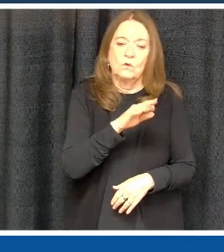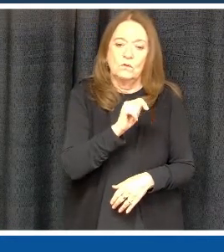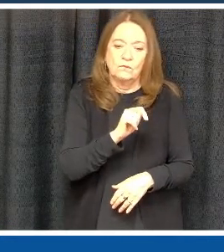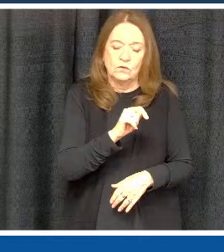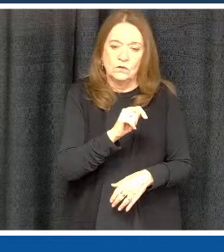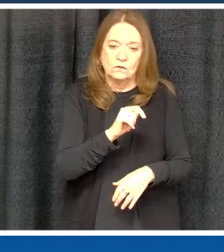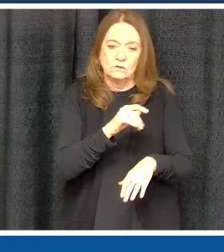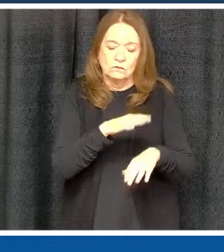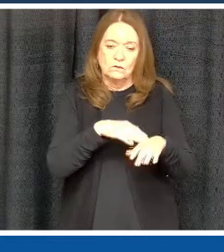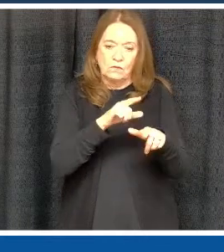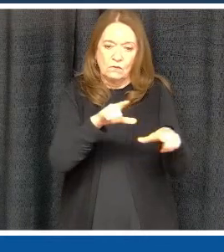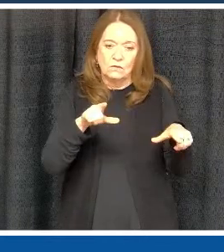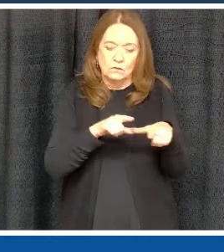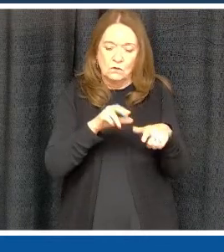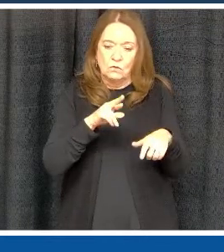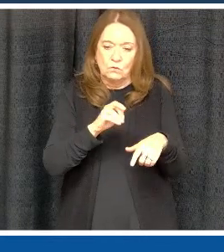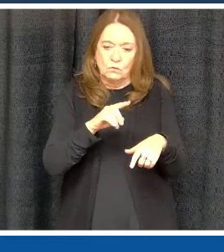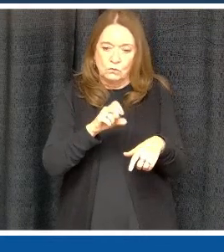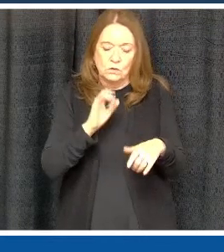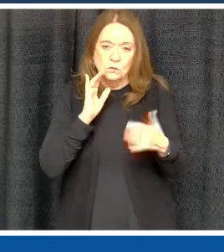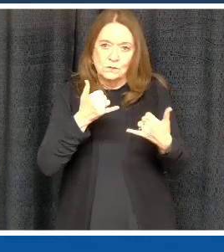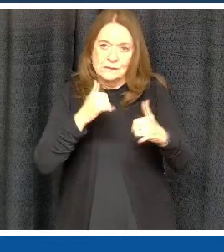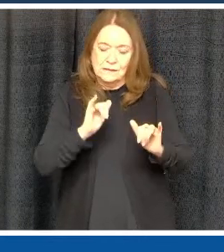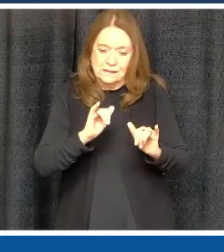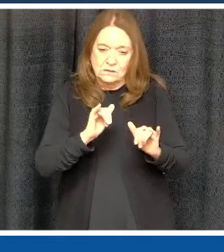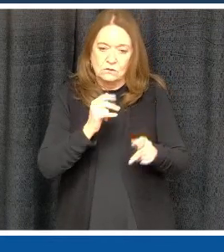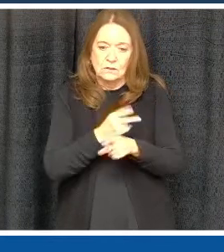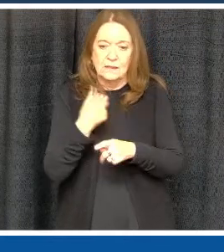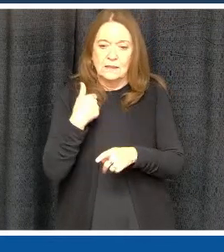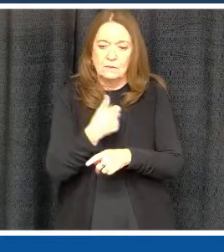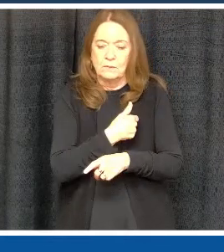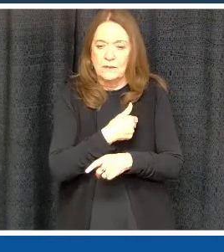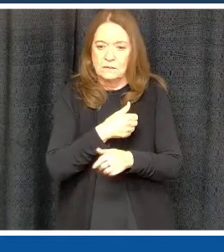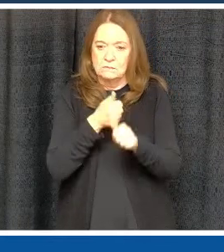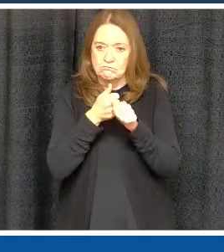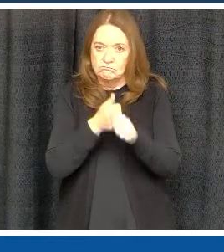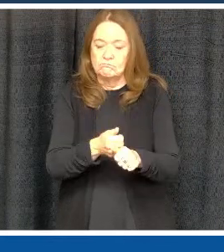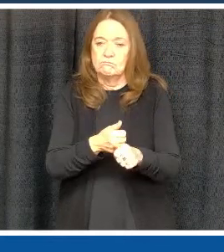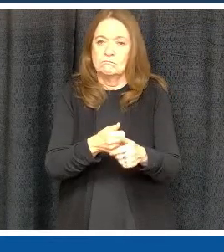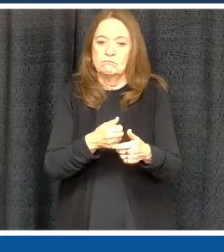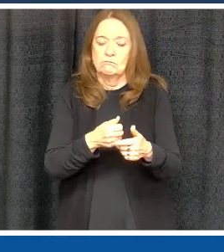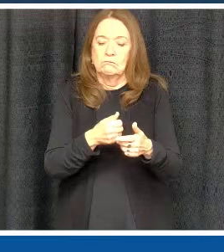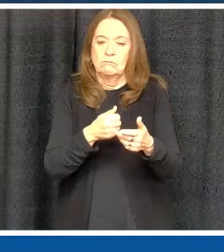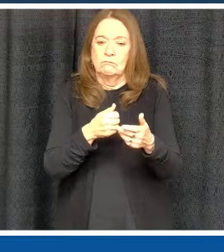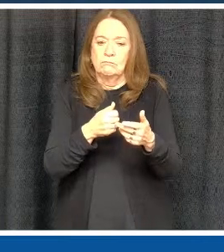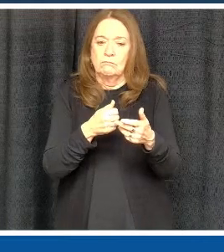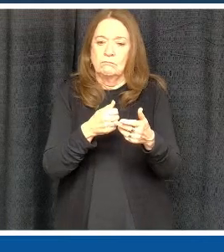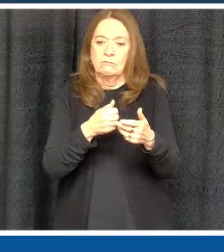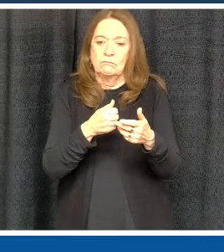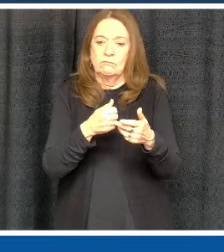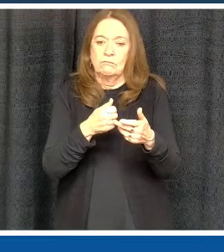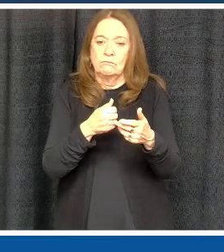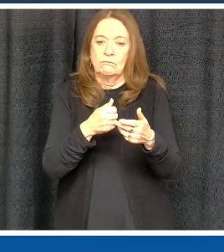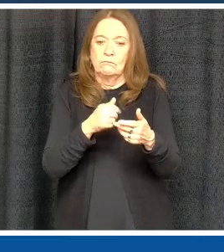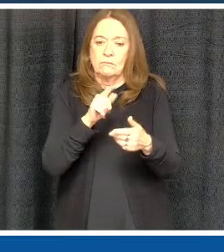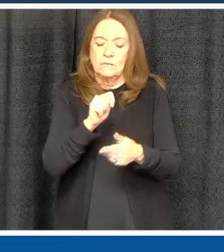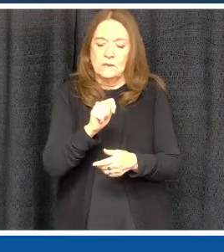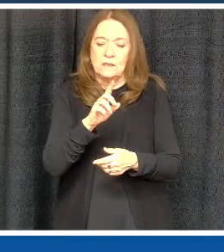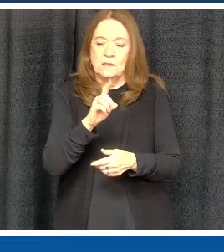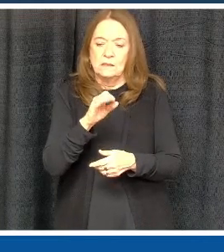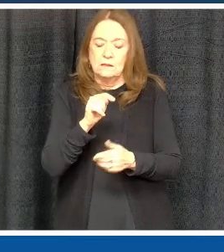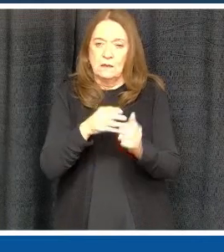the local roads, which would still keep us intact with the TDOT's